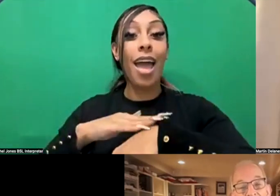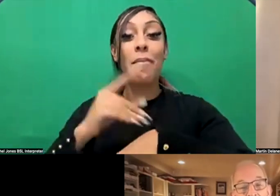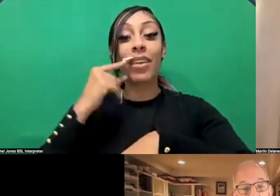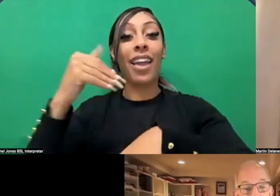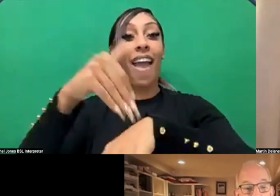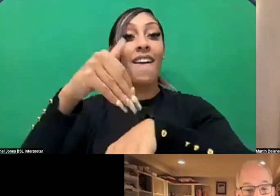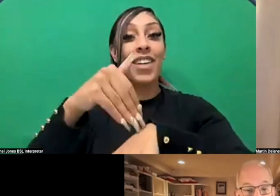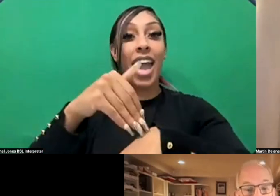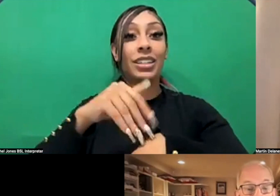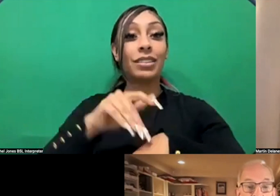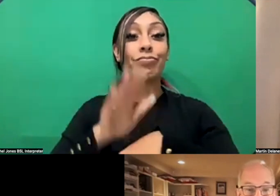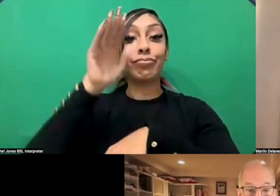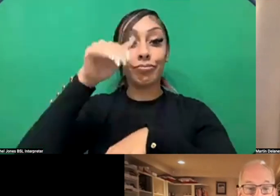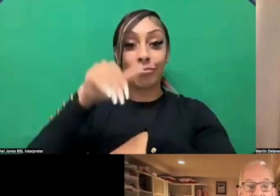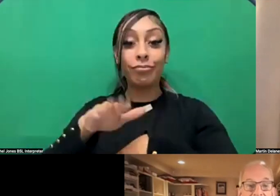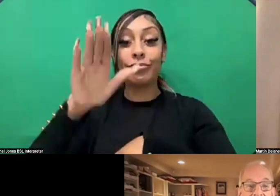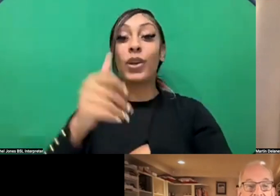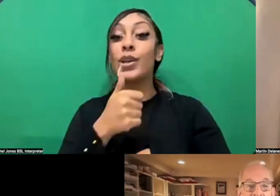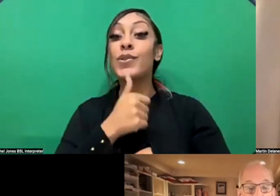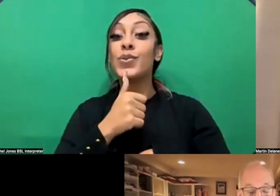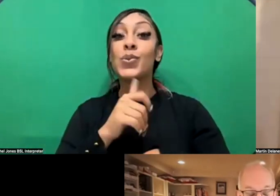performance, and user interface